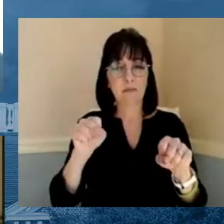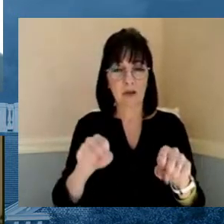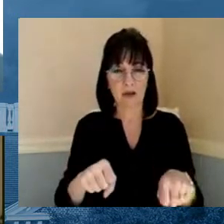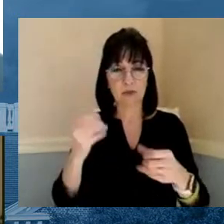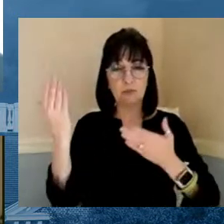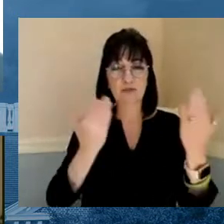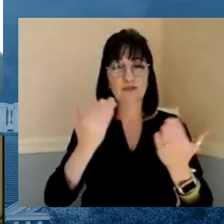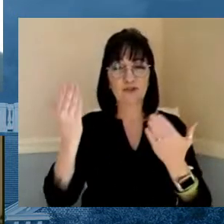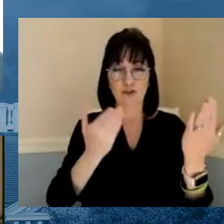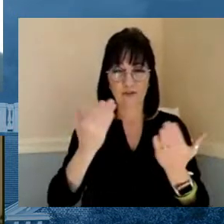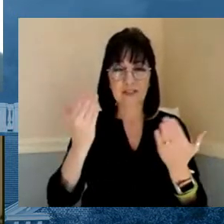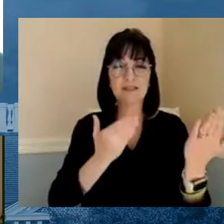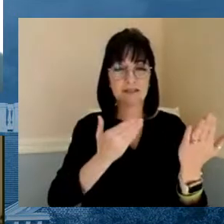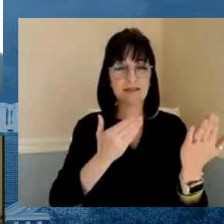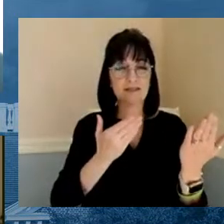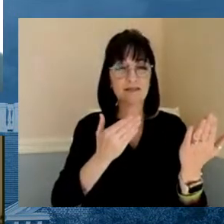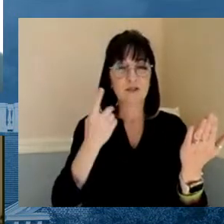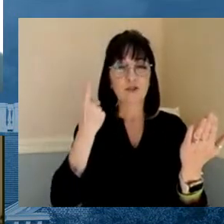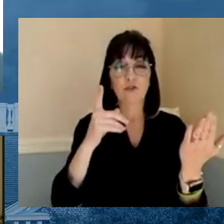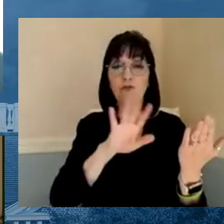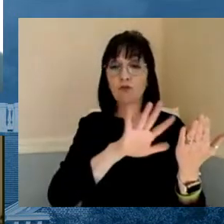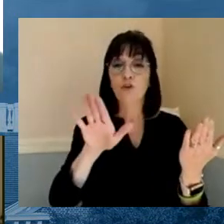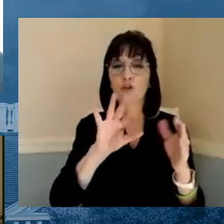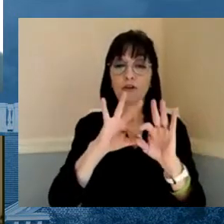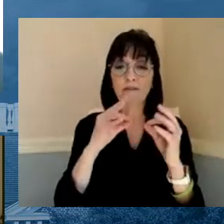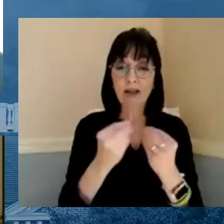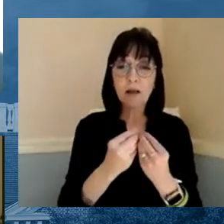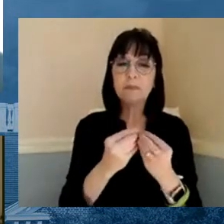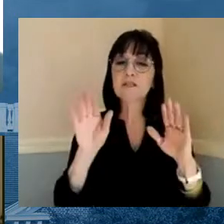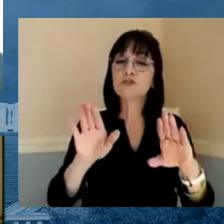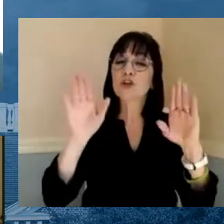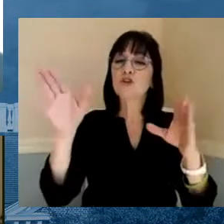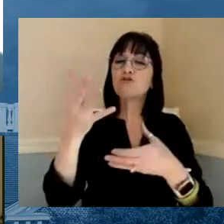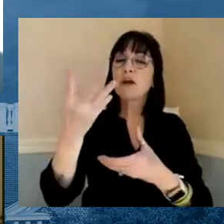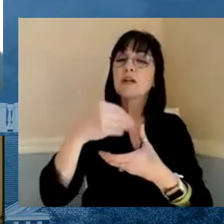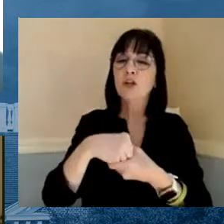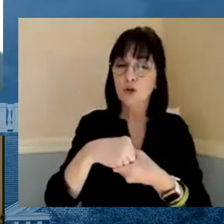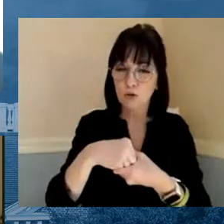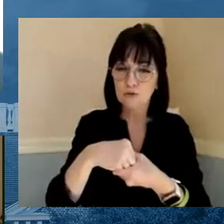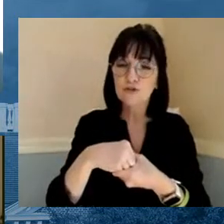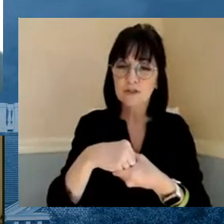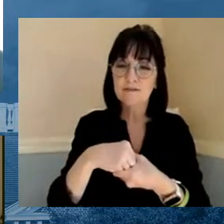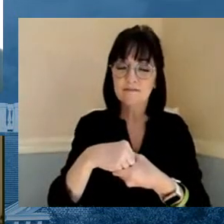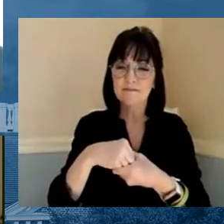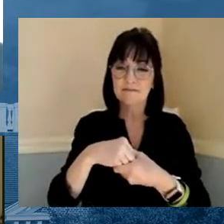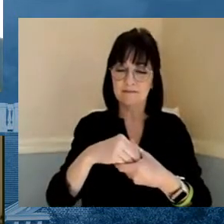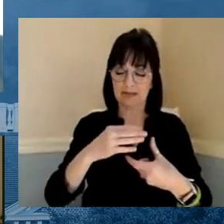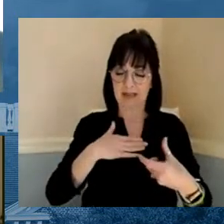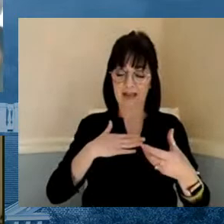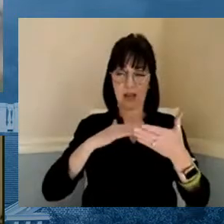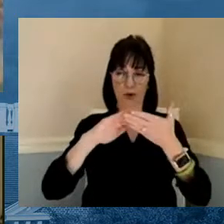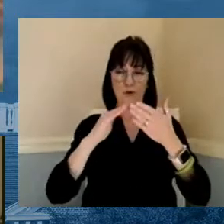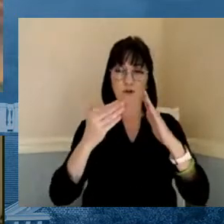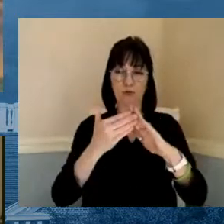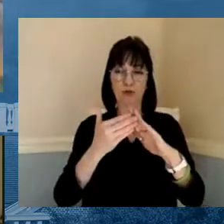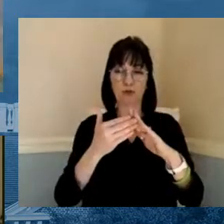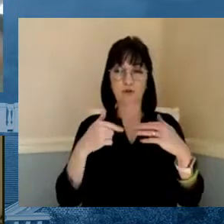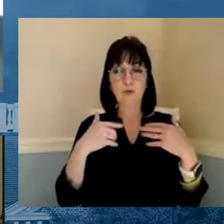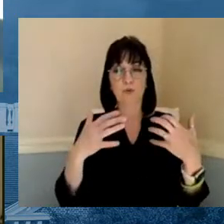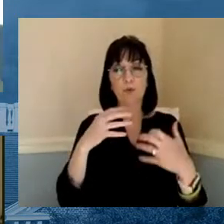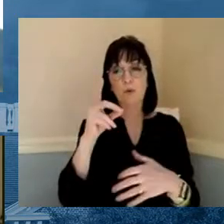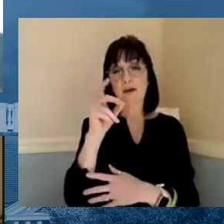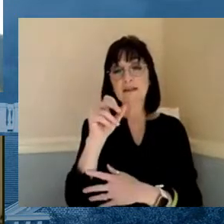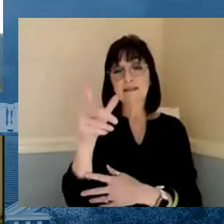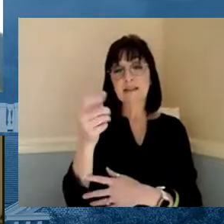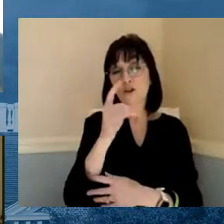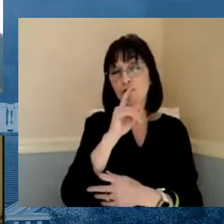and their families and allow for greater inclusion in our communities, whereas Delaware is committed to ensuring that people with